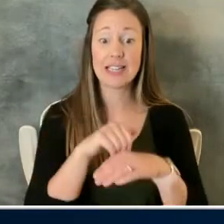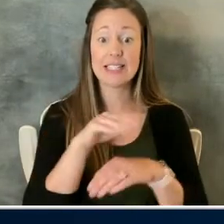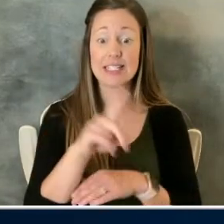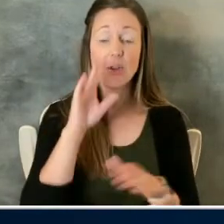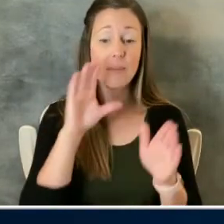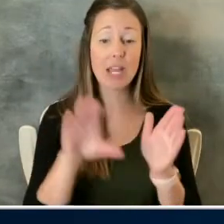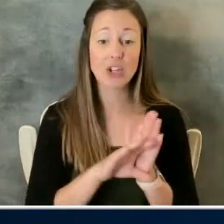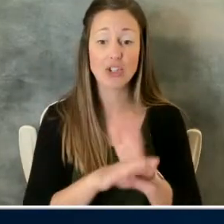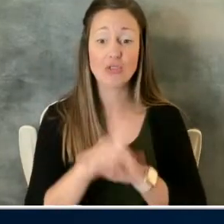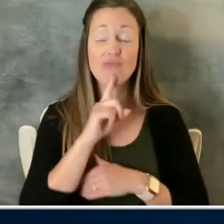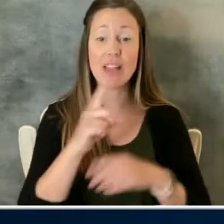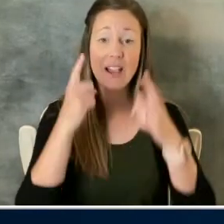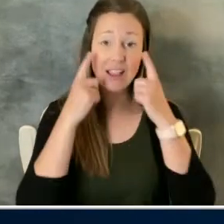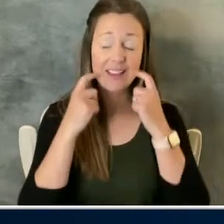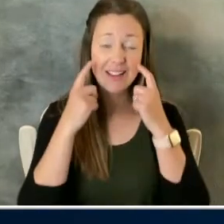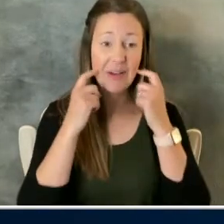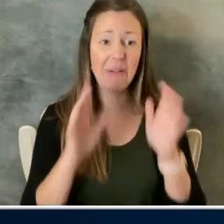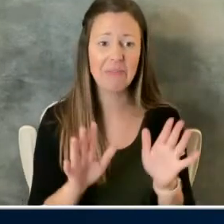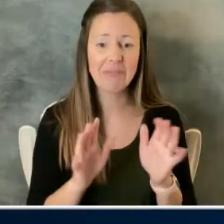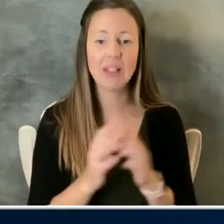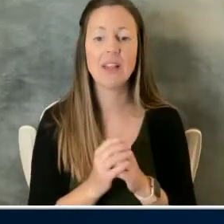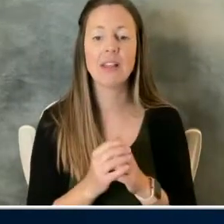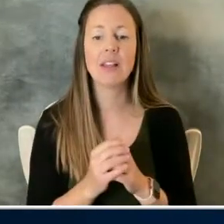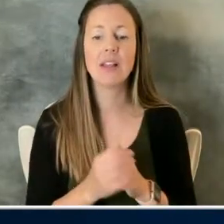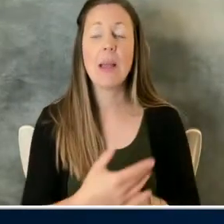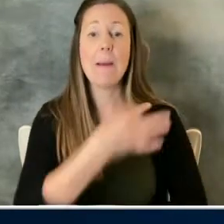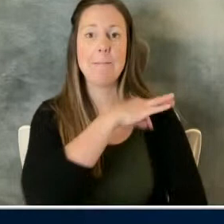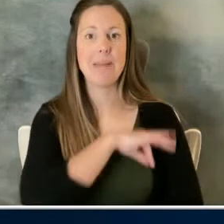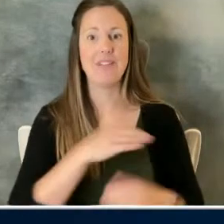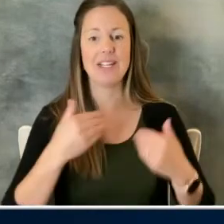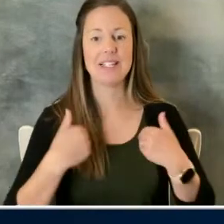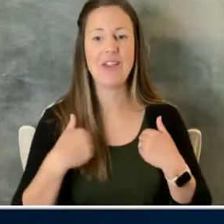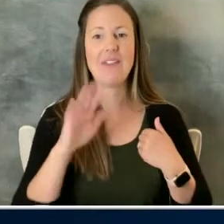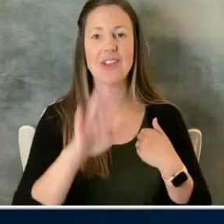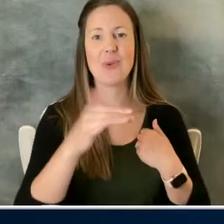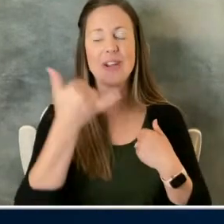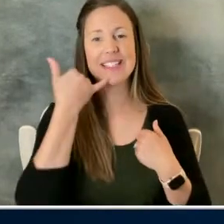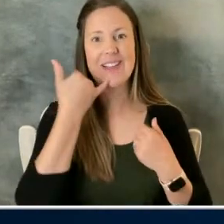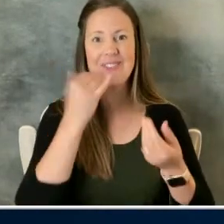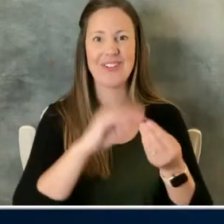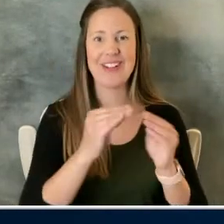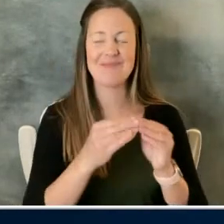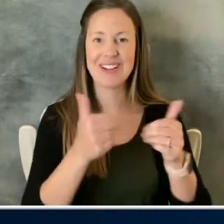nice. Benefits of having your cell phone number. Do I need to